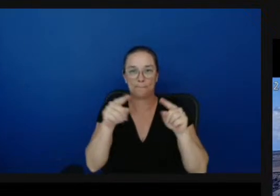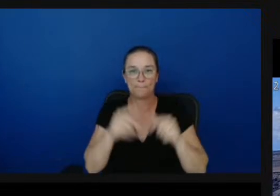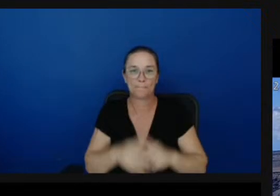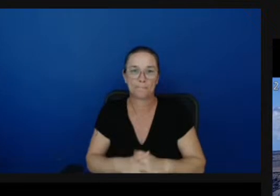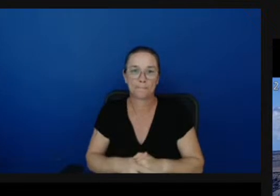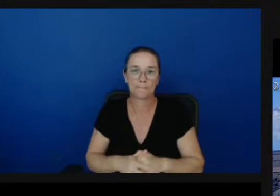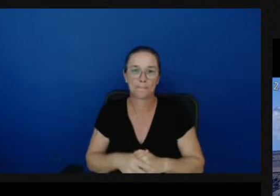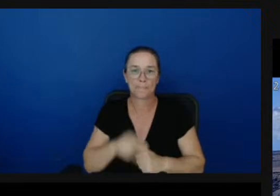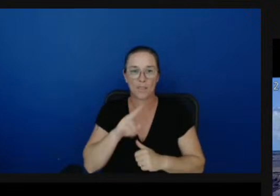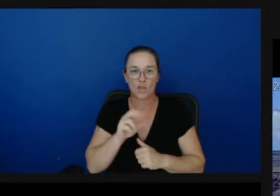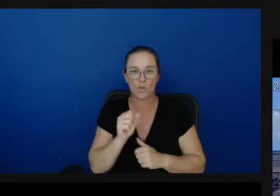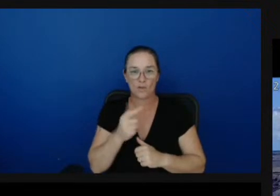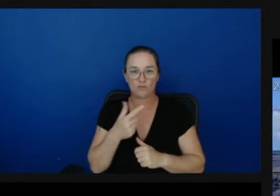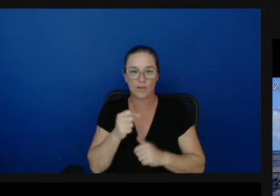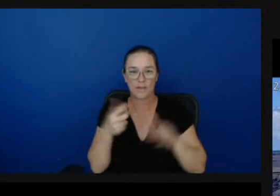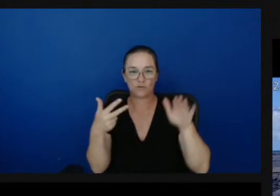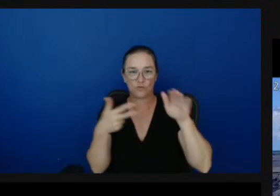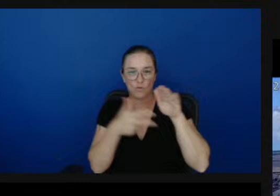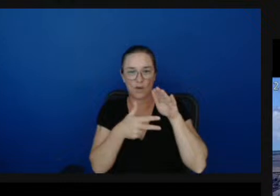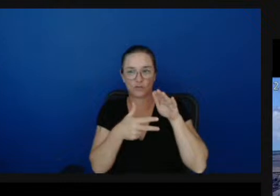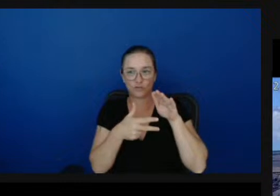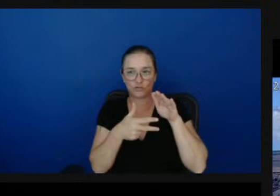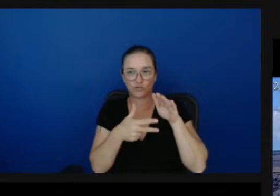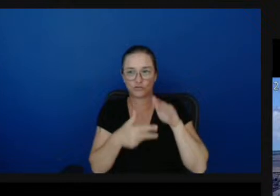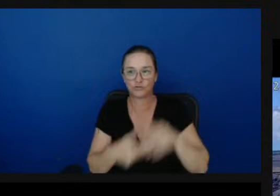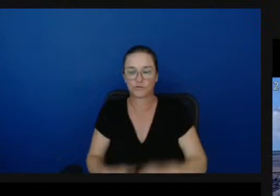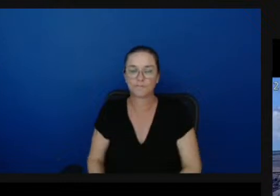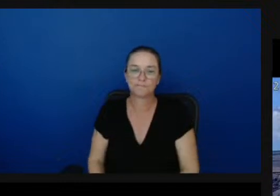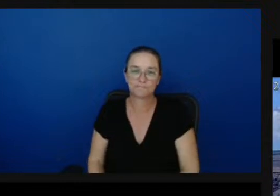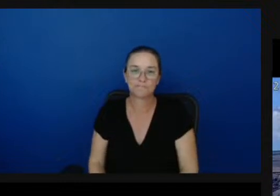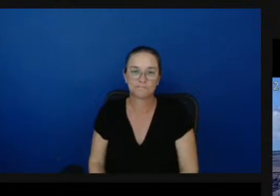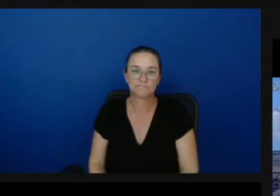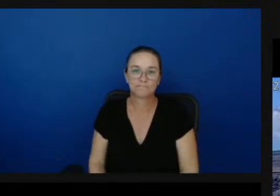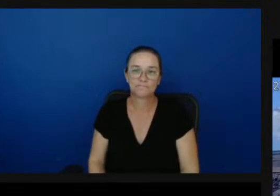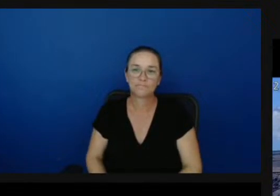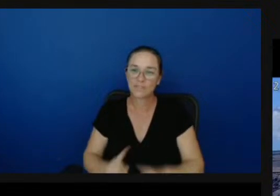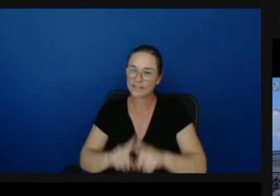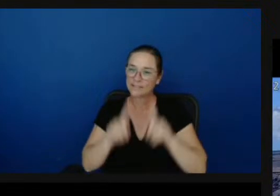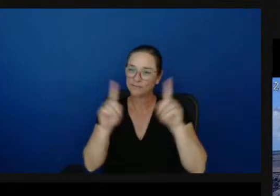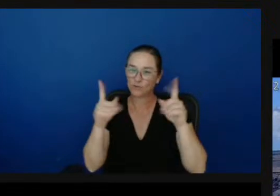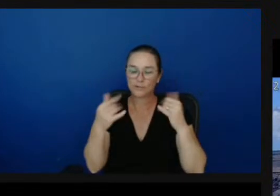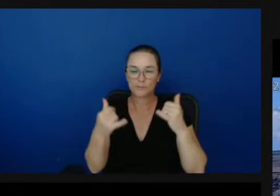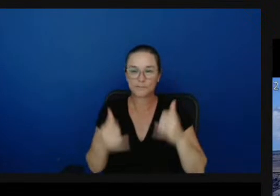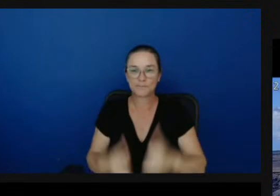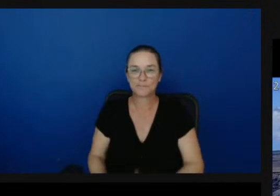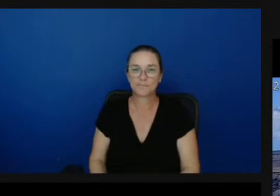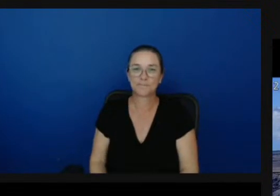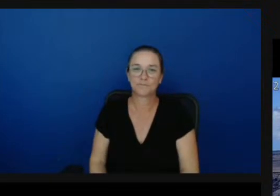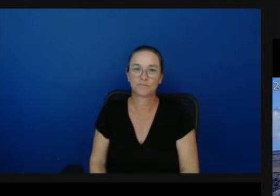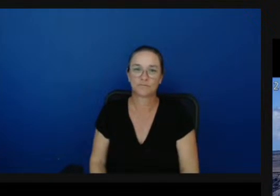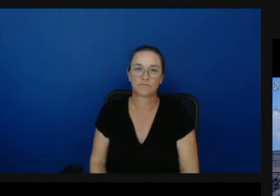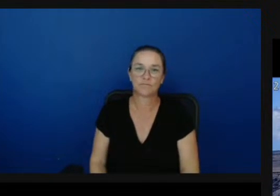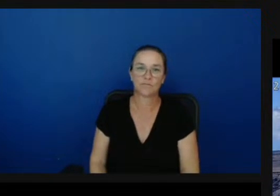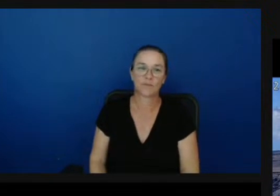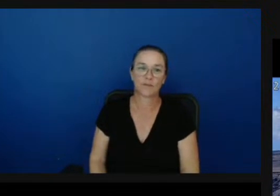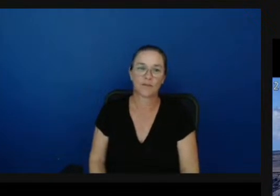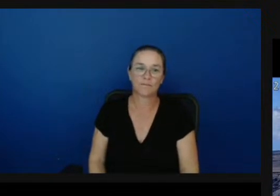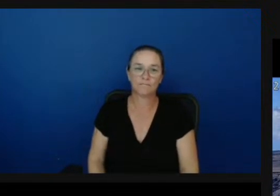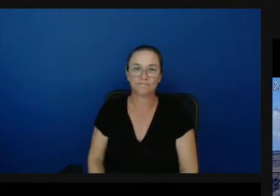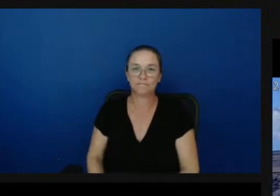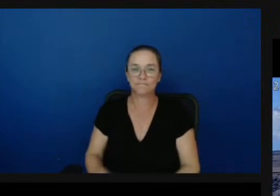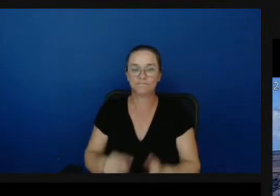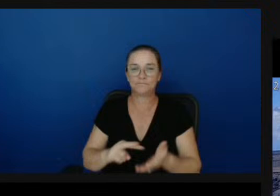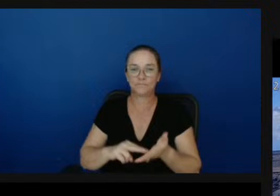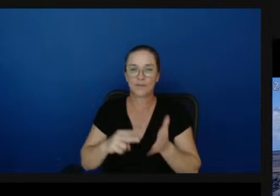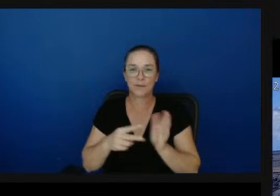The USGS garage over here. So much different views. And that means that in the future, there'll be